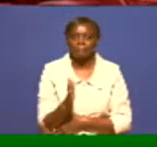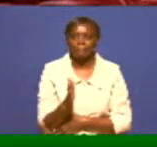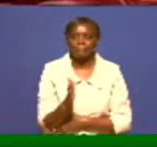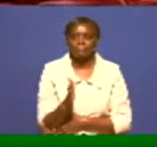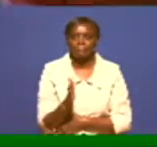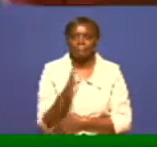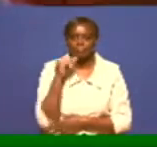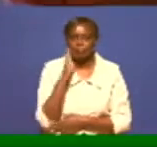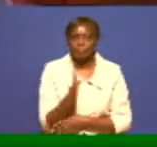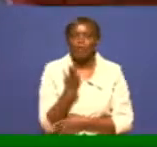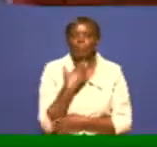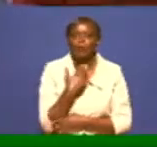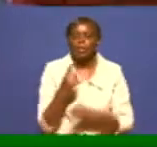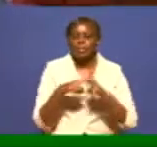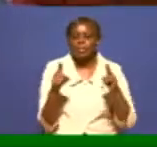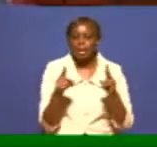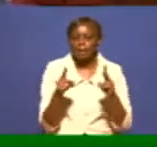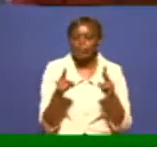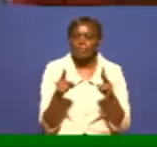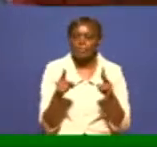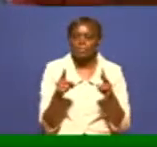Mr. Speaker, I want to start by